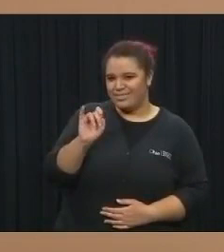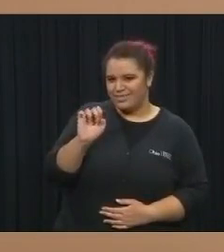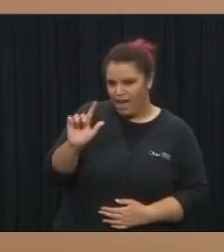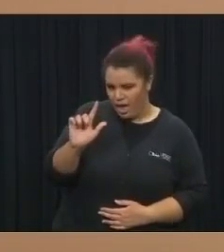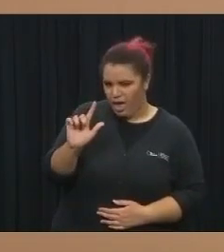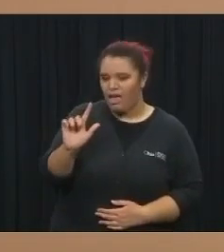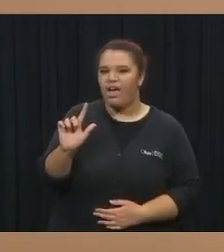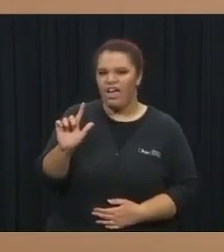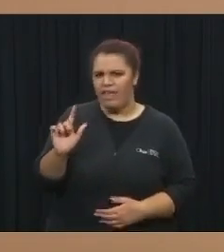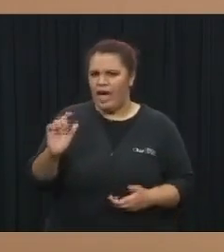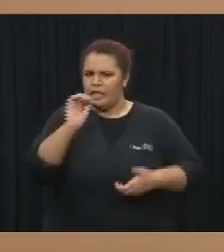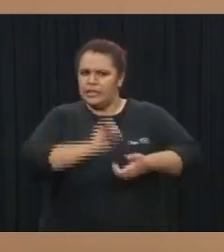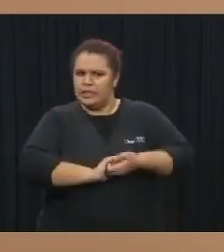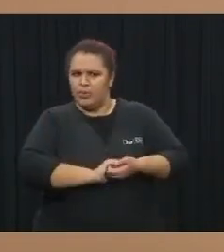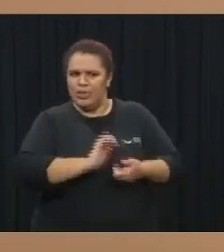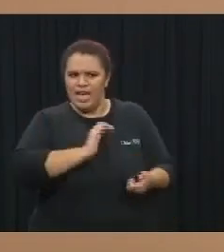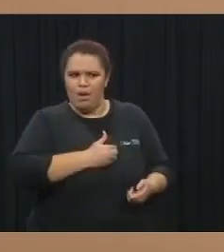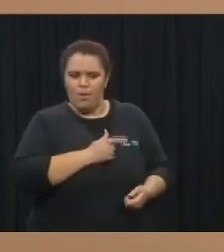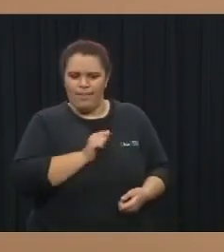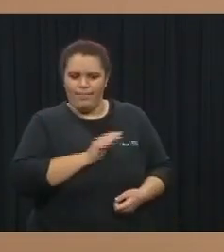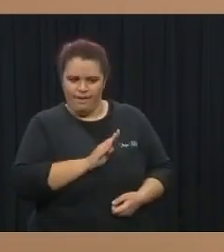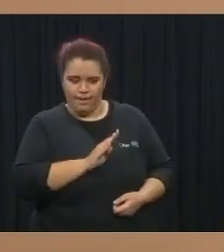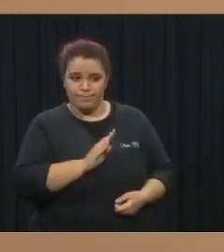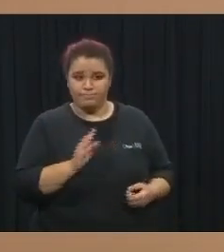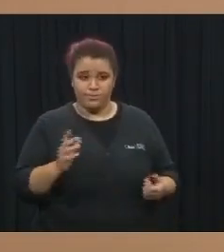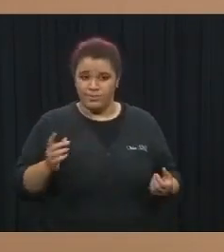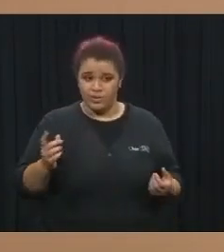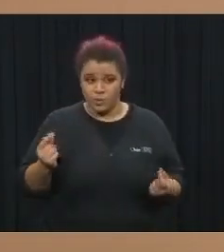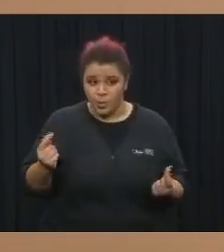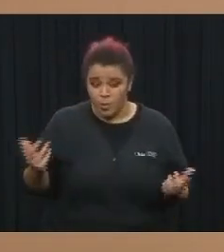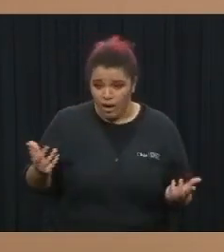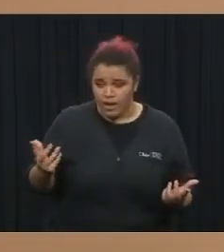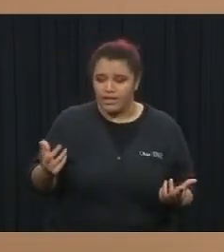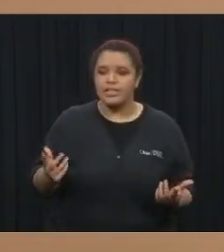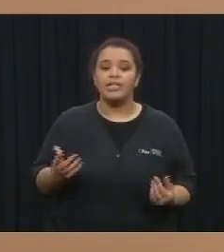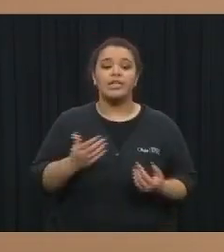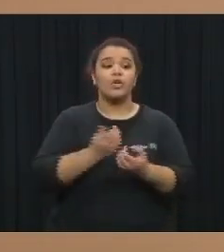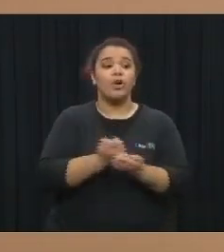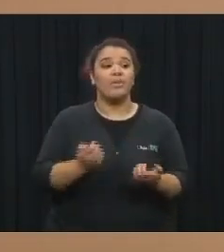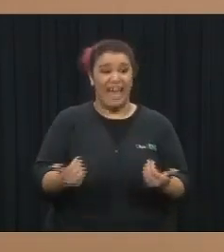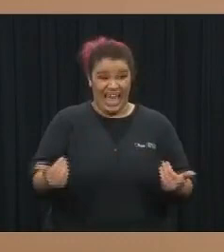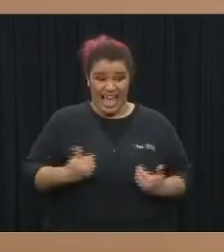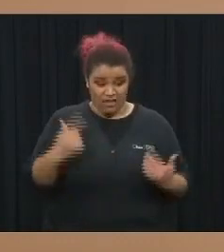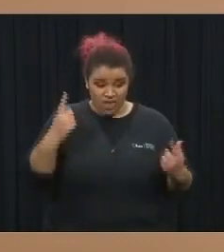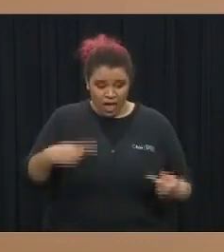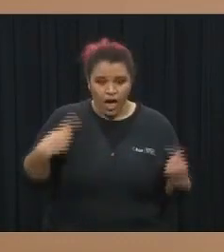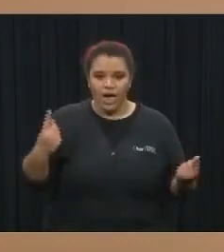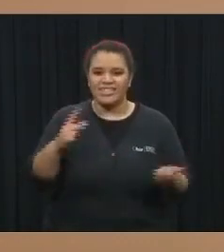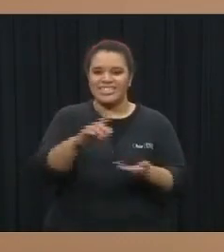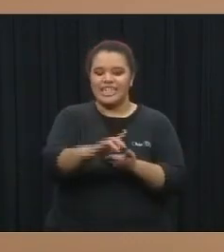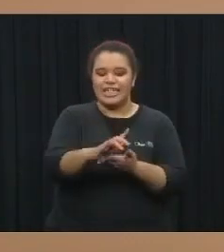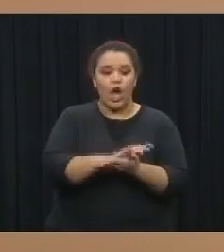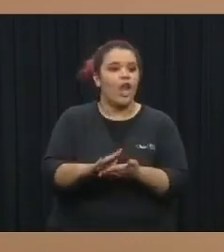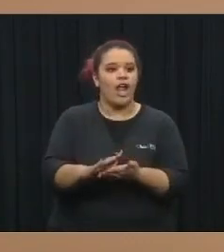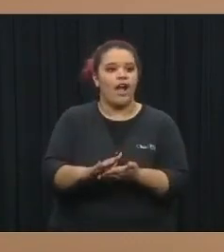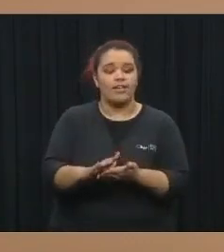with our labs, actually, to sterilize some of the existing equipment using a